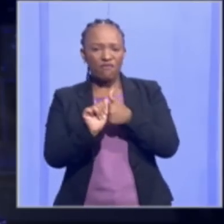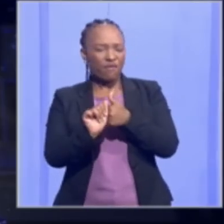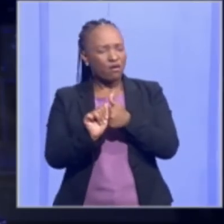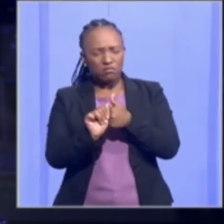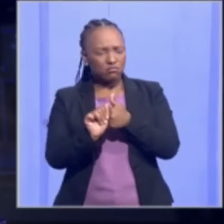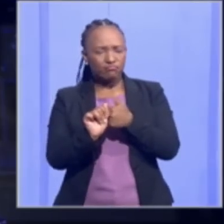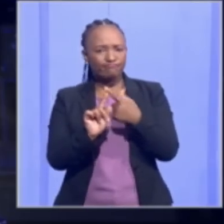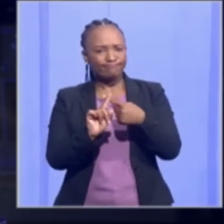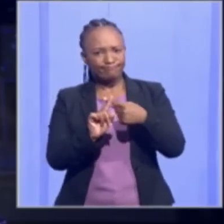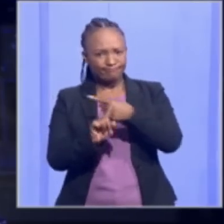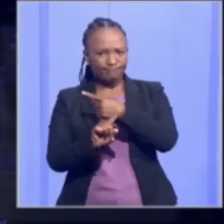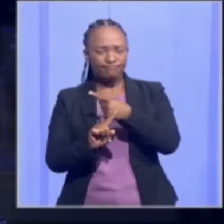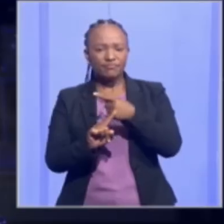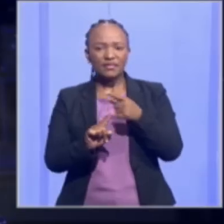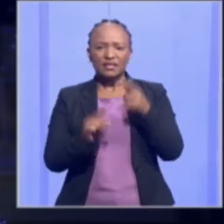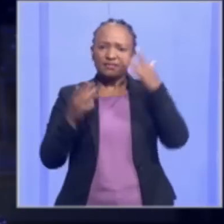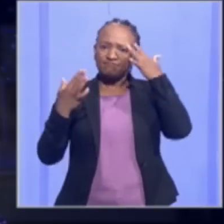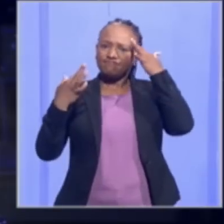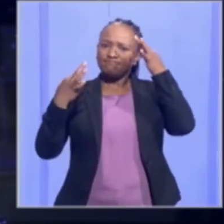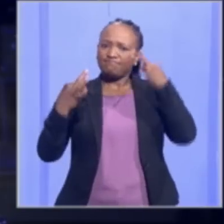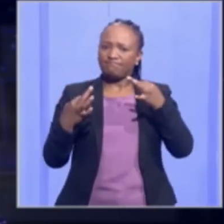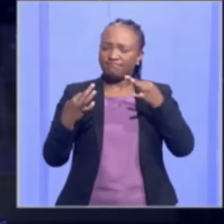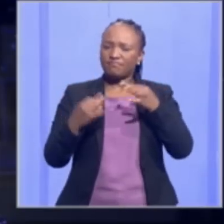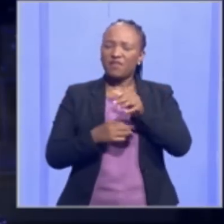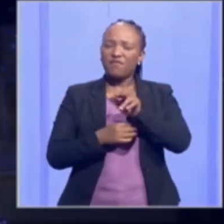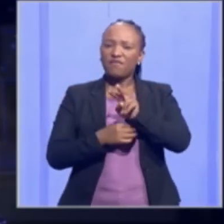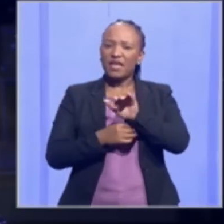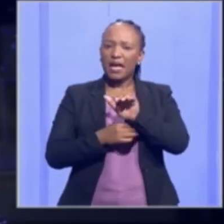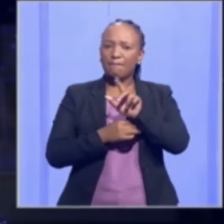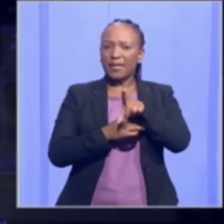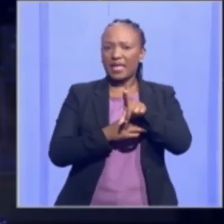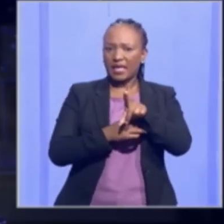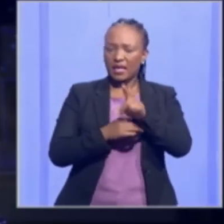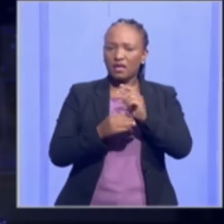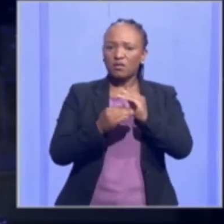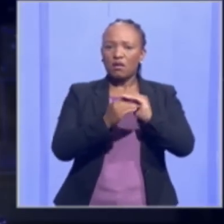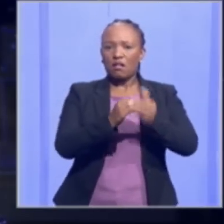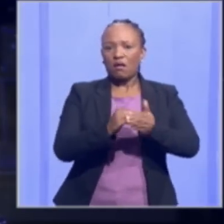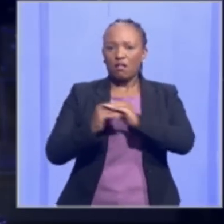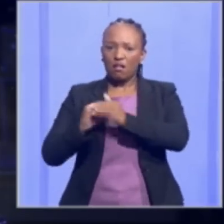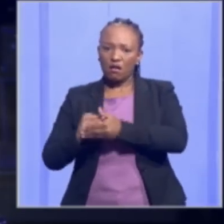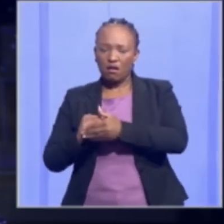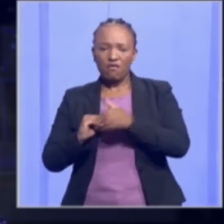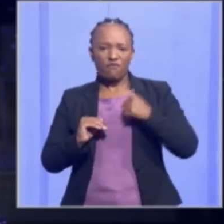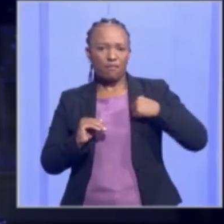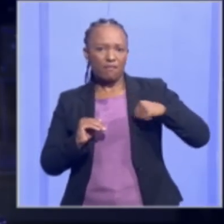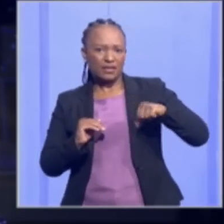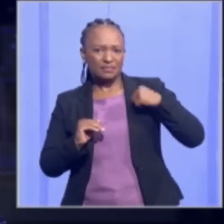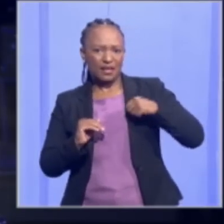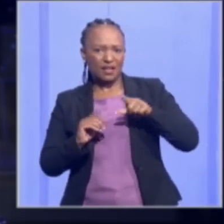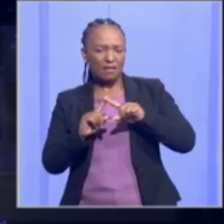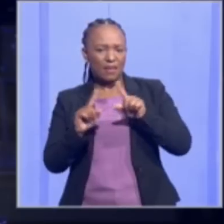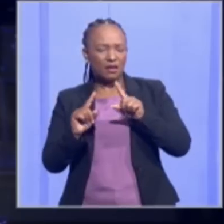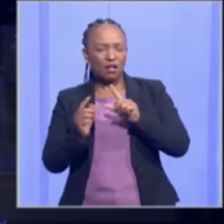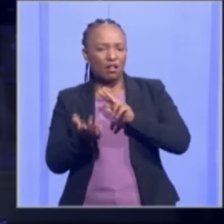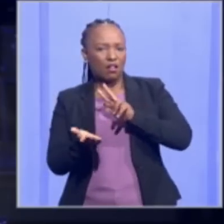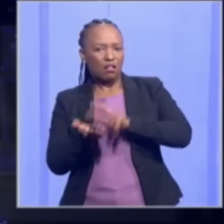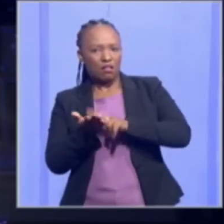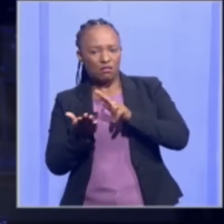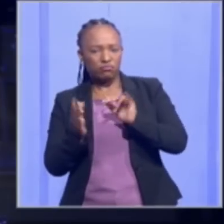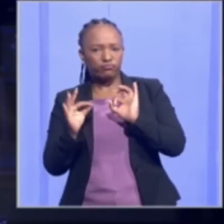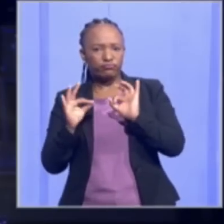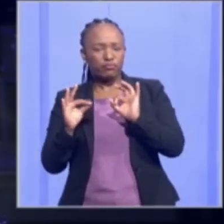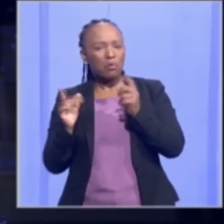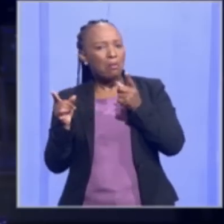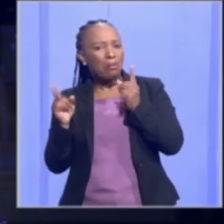nkile qeto ya hore tshebediso ya lekala la VIP ho sireletsa bahlanka ba bomasepala ntle le tokelo e nepahetseng